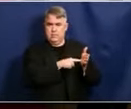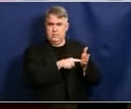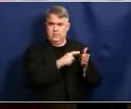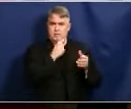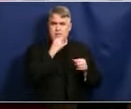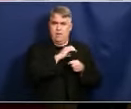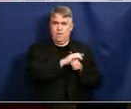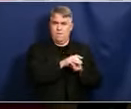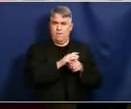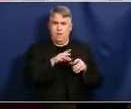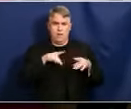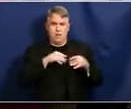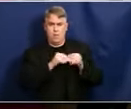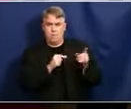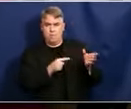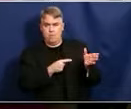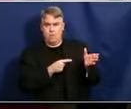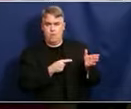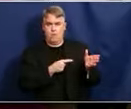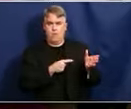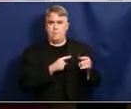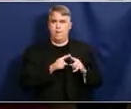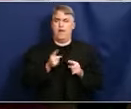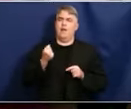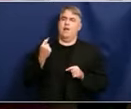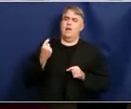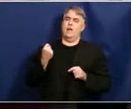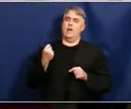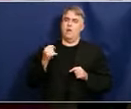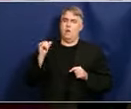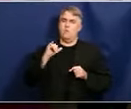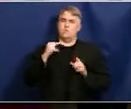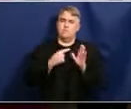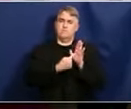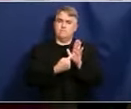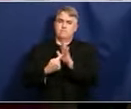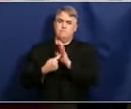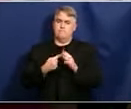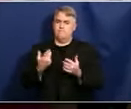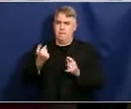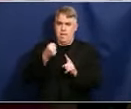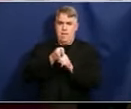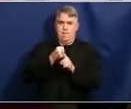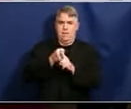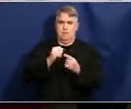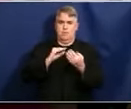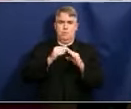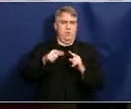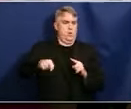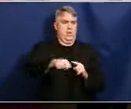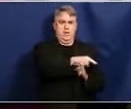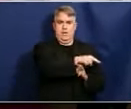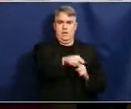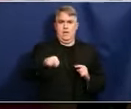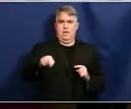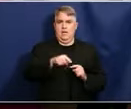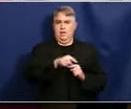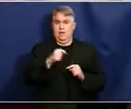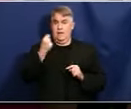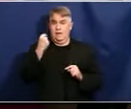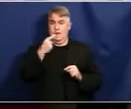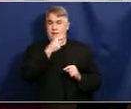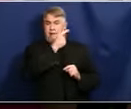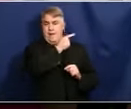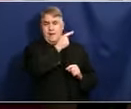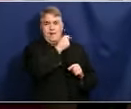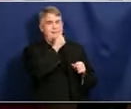also could, in the end, does the aggregate, right? And so in certain communities, the numbers are not showing up the way they should. So we